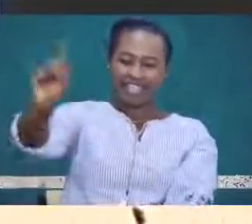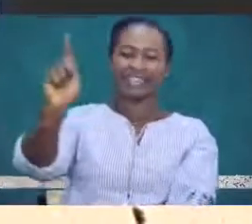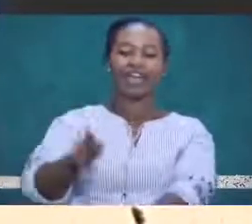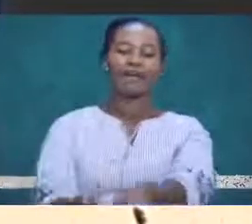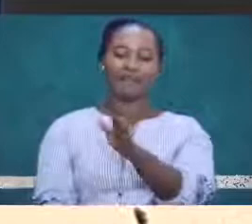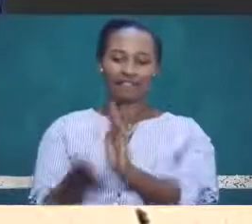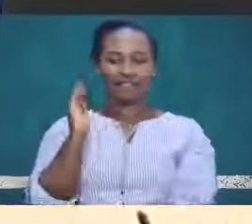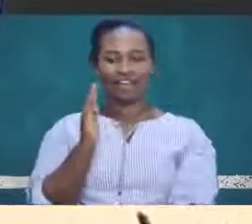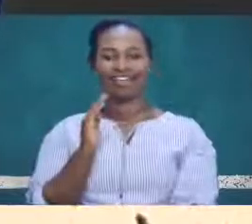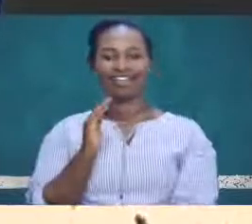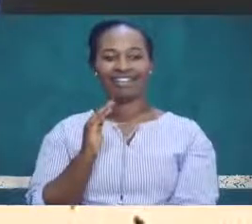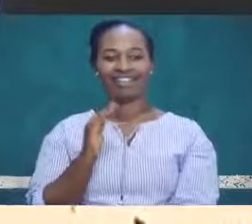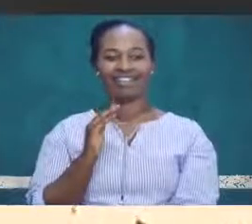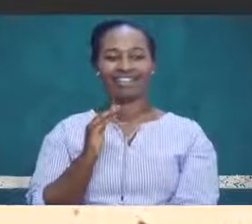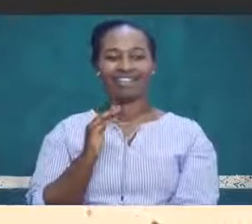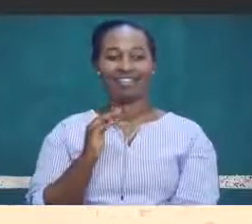faster.